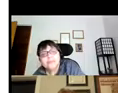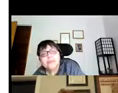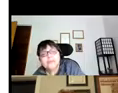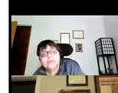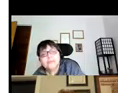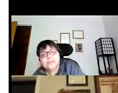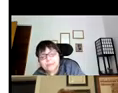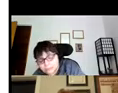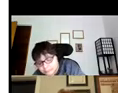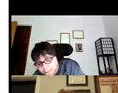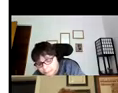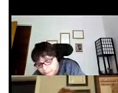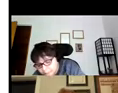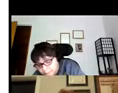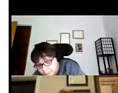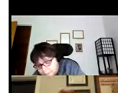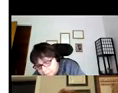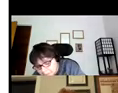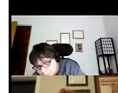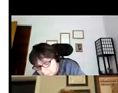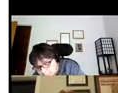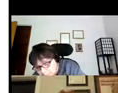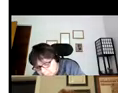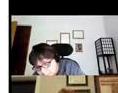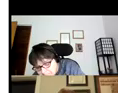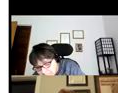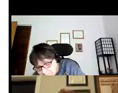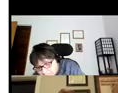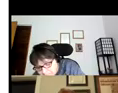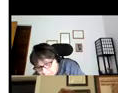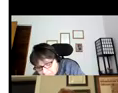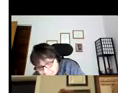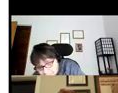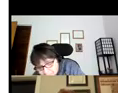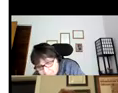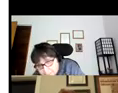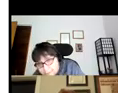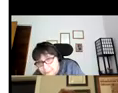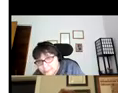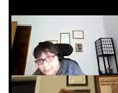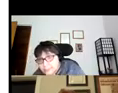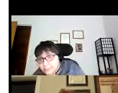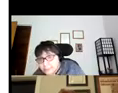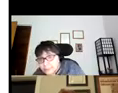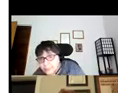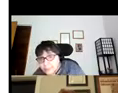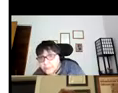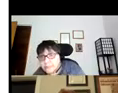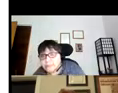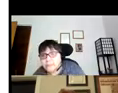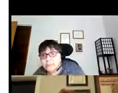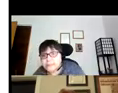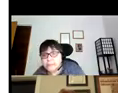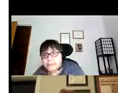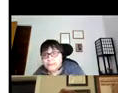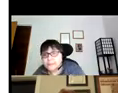else has to go, oh, then what other places where I am not what would be considered typical in the world, and how does that